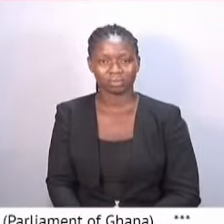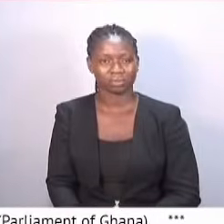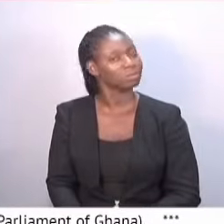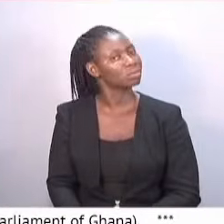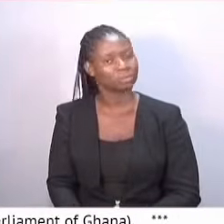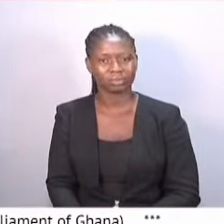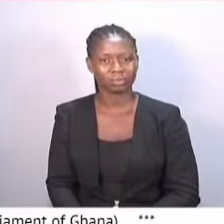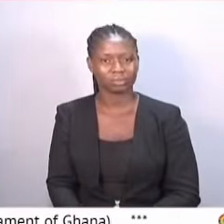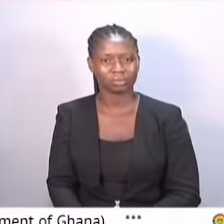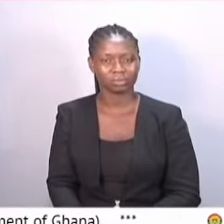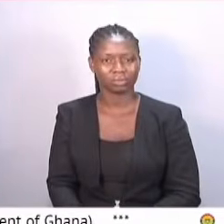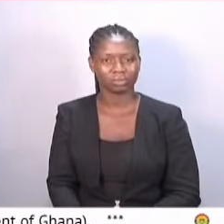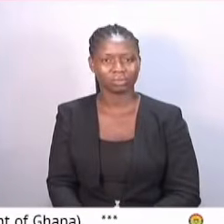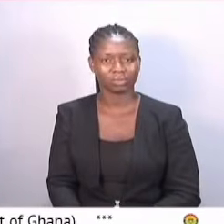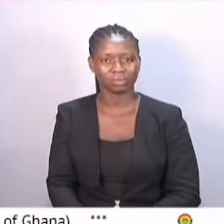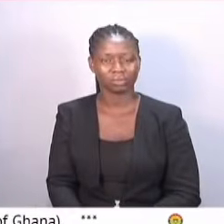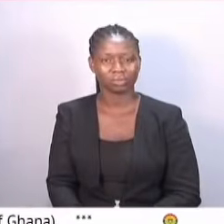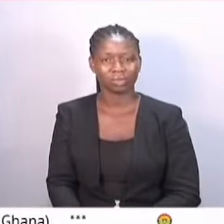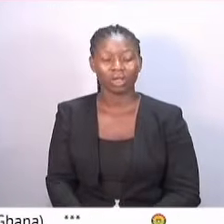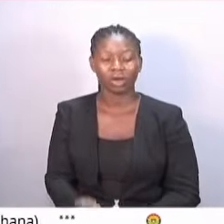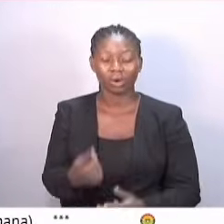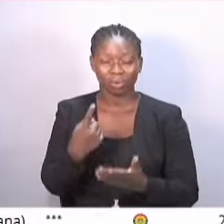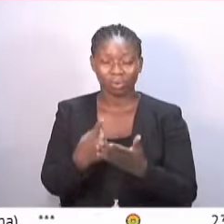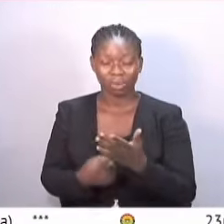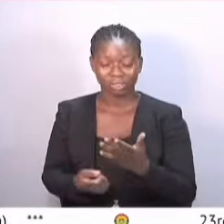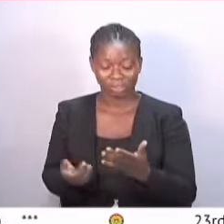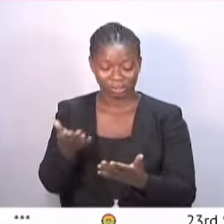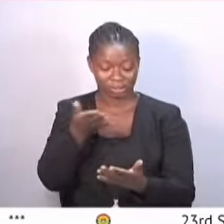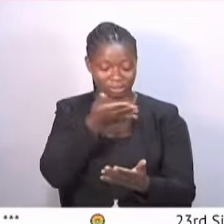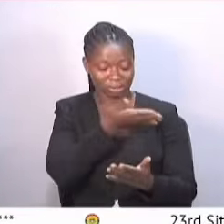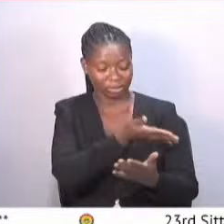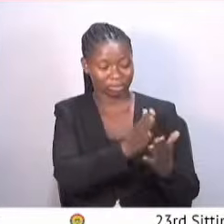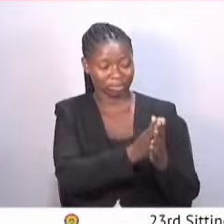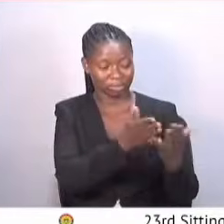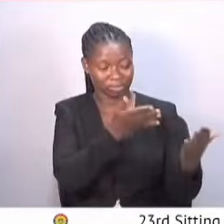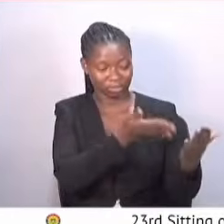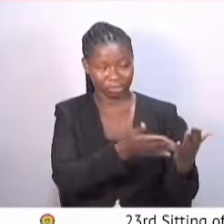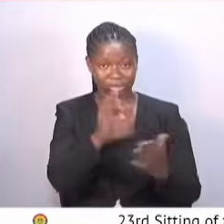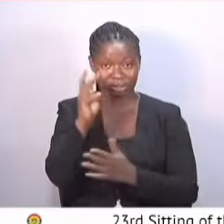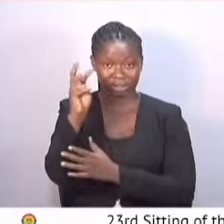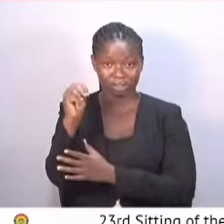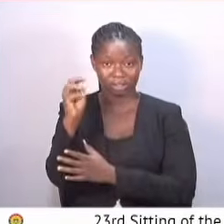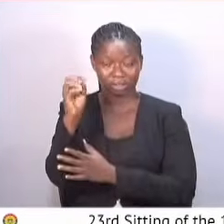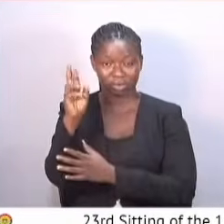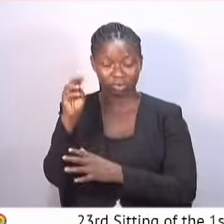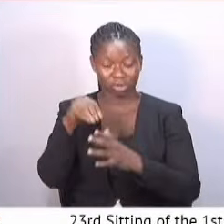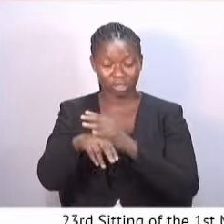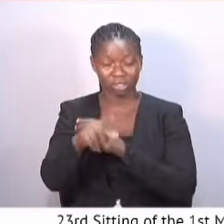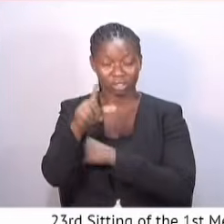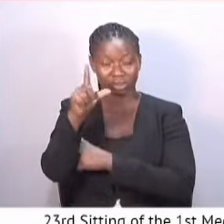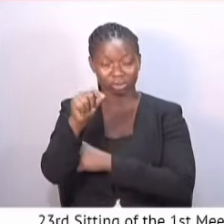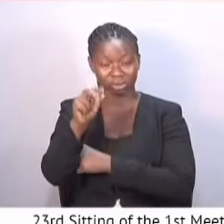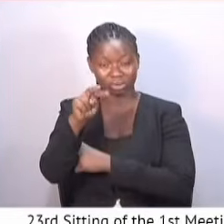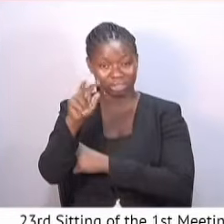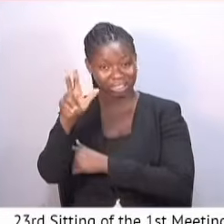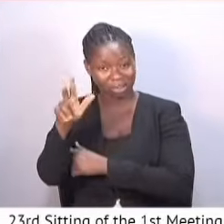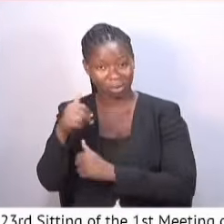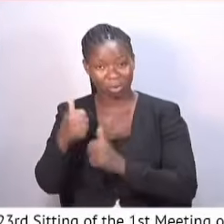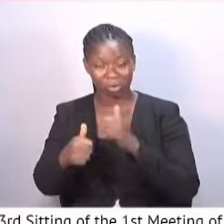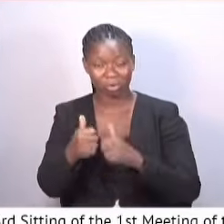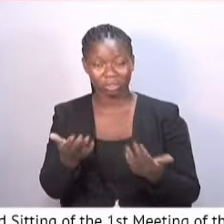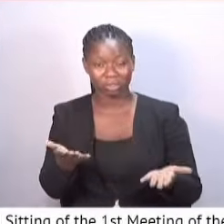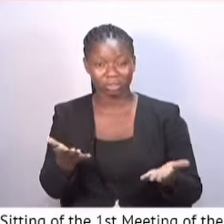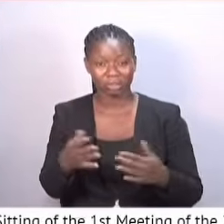You are talking about the highlights contained in the MOU in 2023?